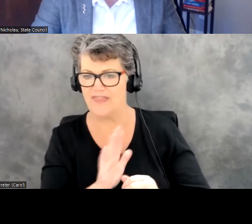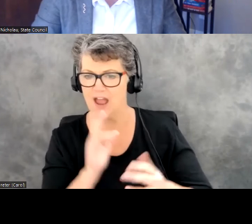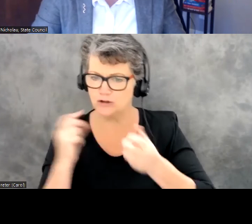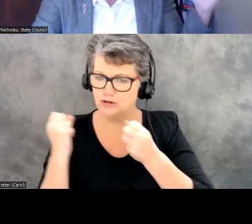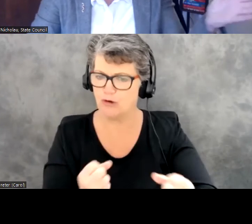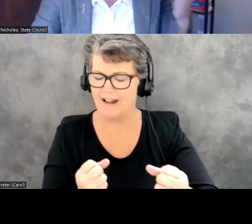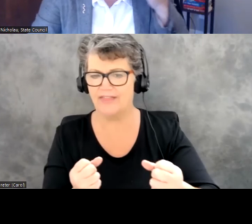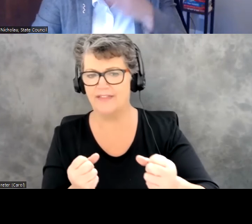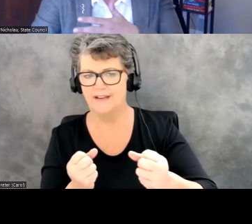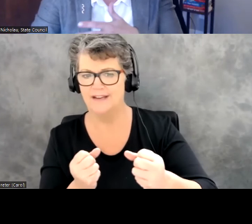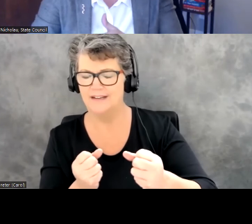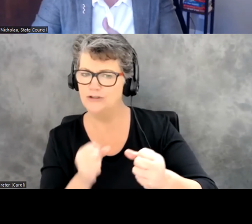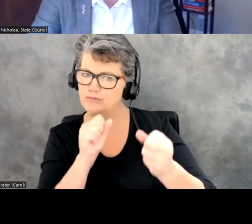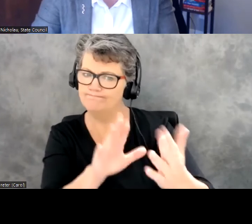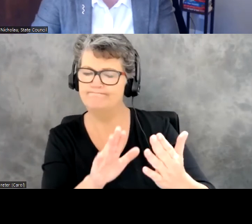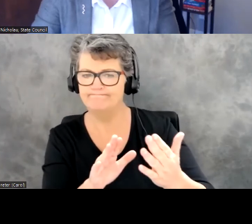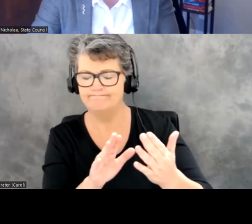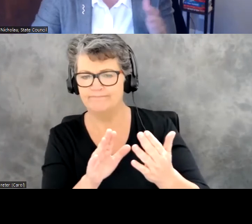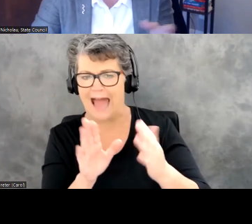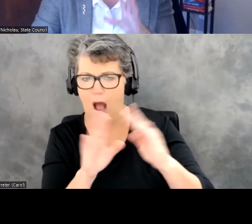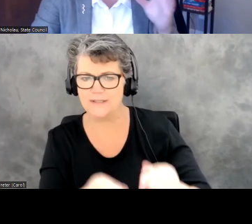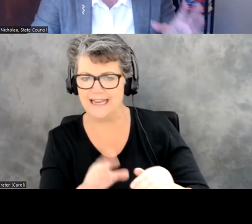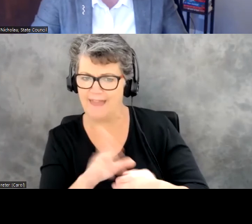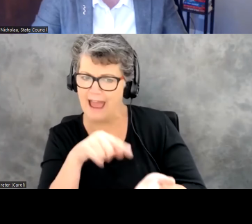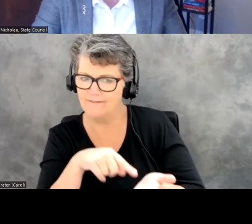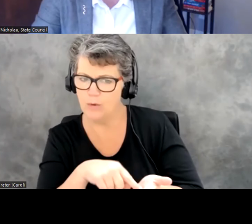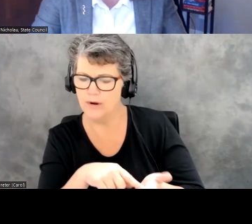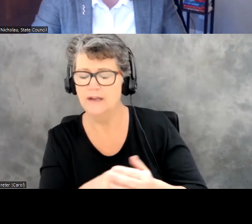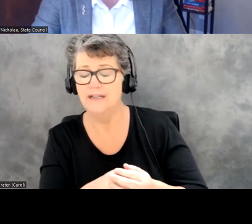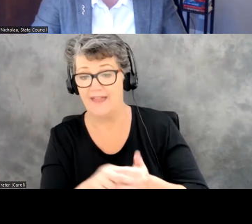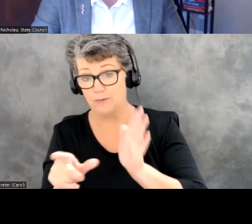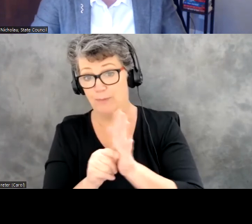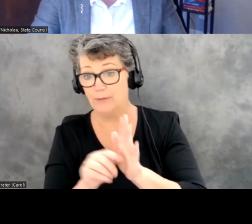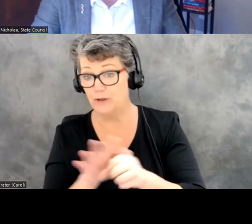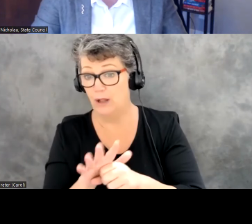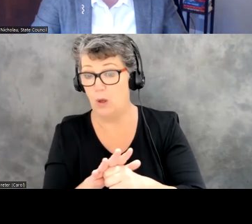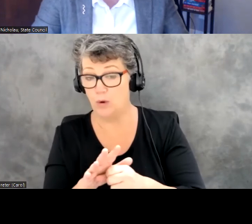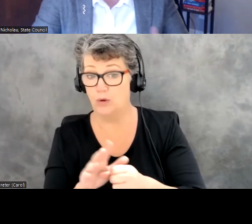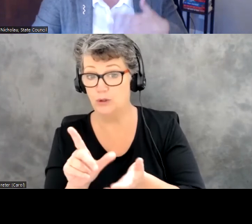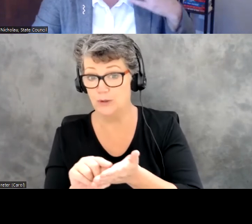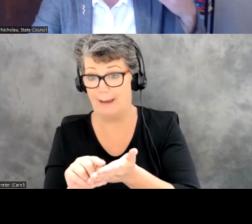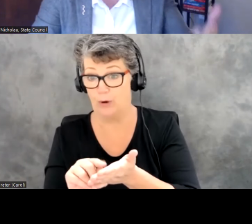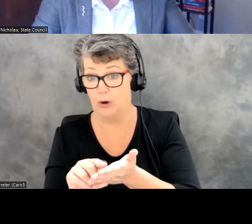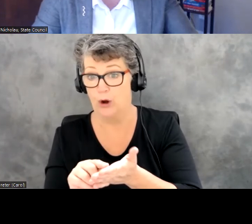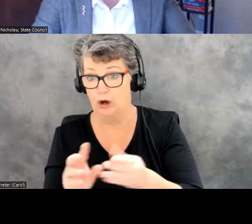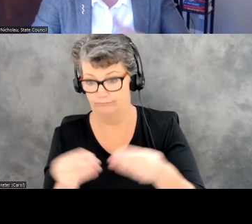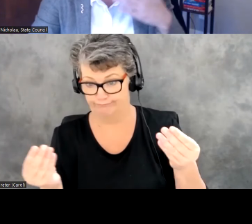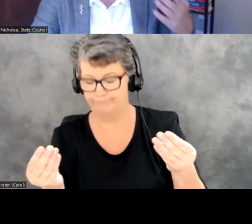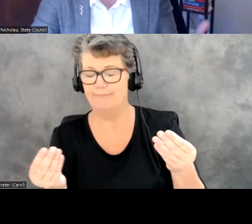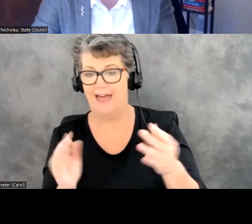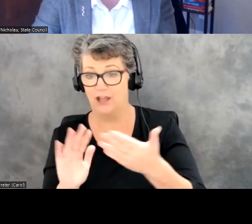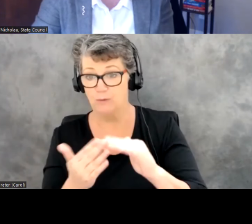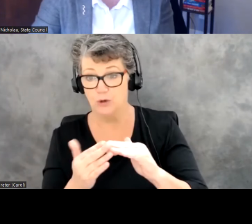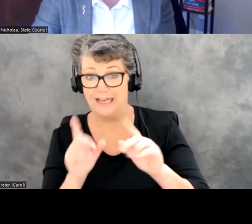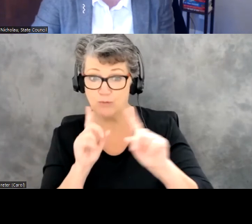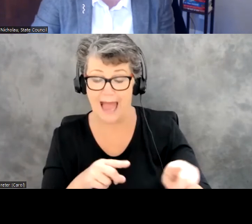housing. And that, in addition to a letter from the state council, was published in the local paper. And the community reacted, planning